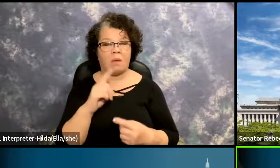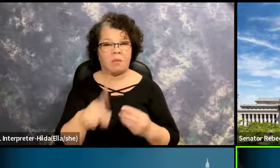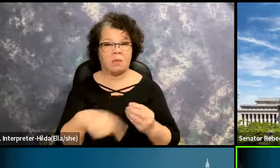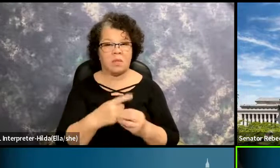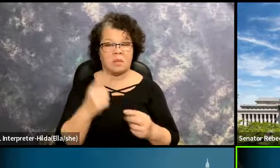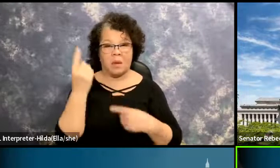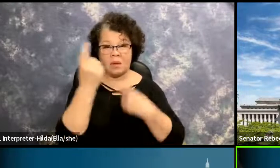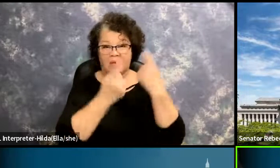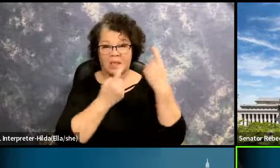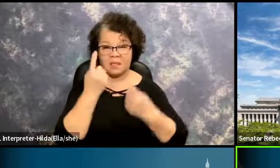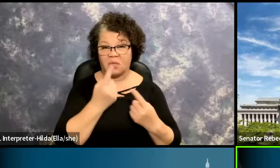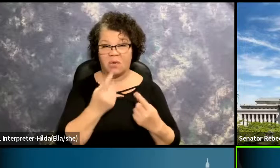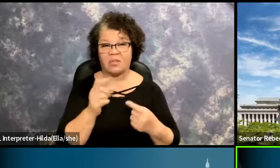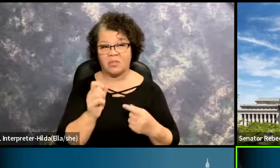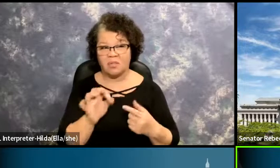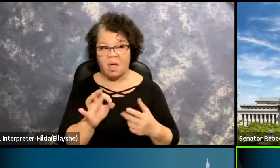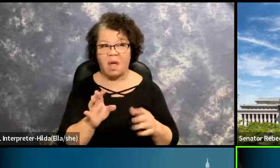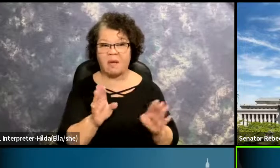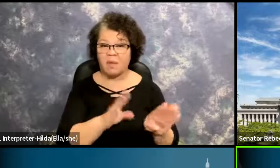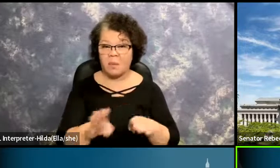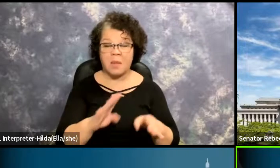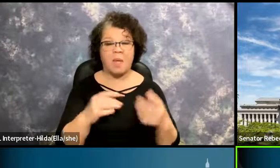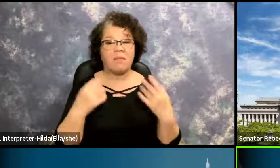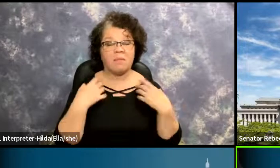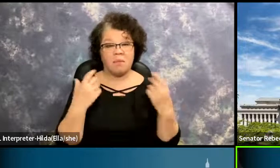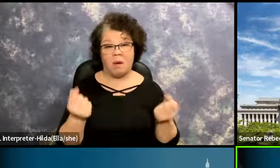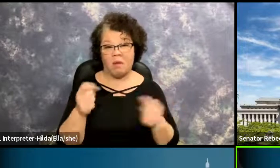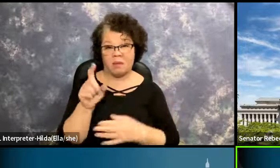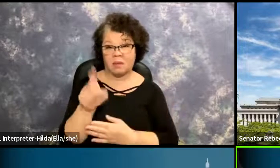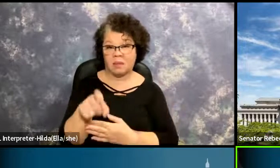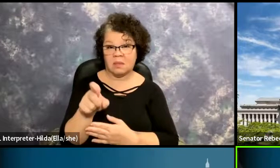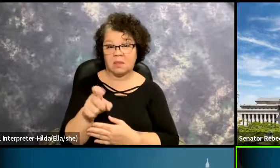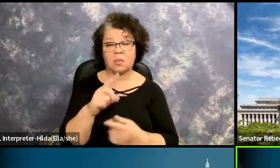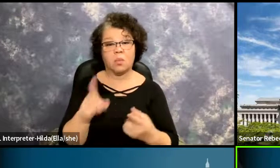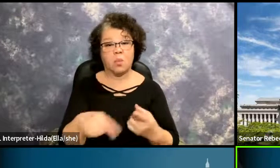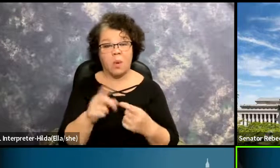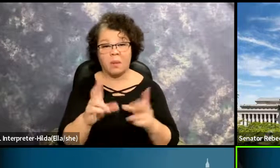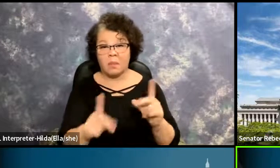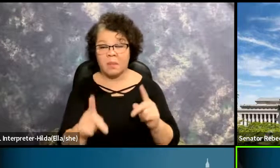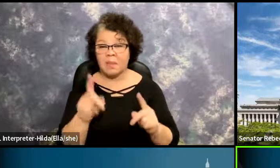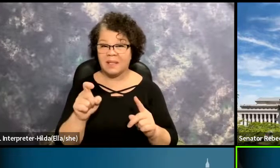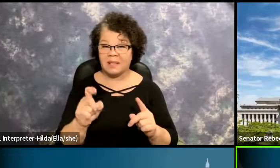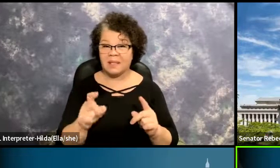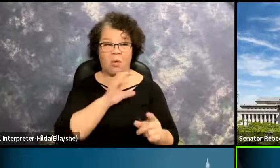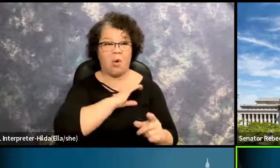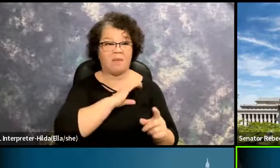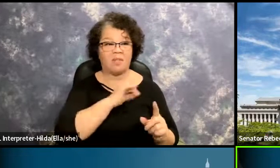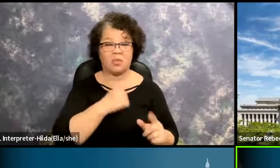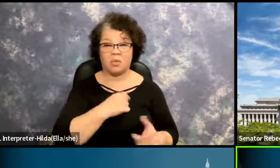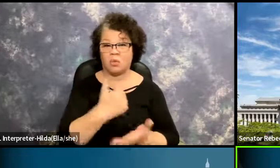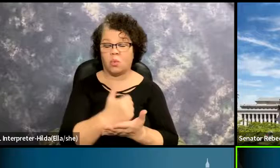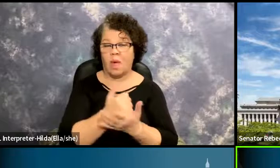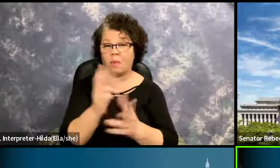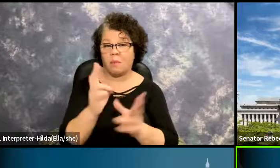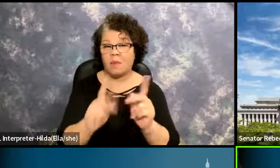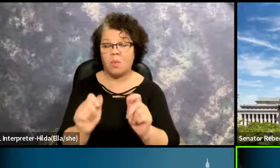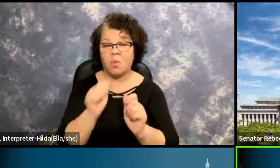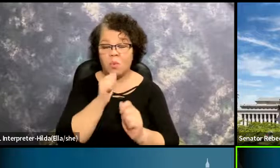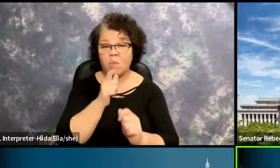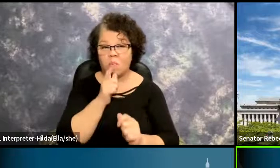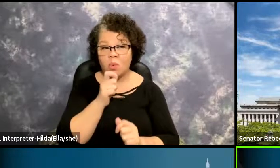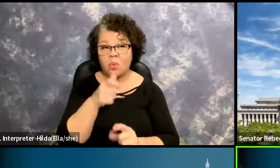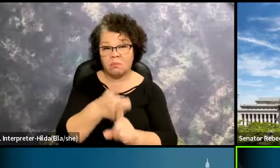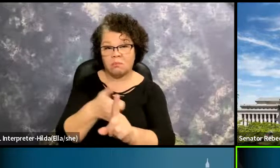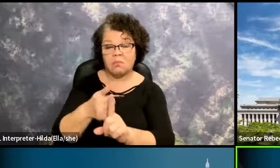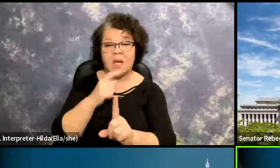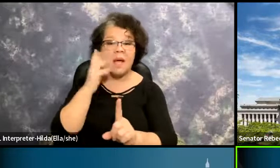considerations of behavioral health needs and when folks need officers to arrive to help folks in mental health crisis. That was